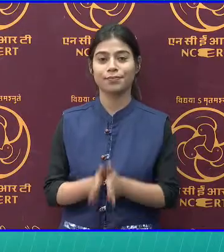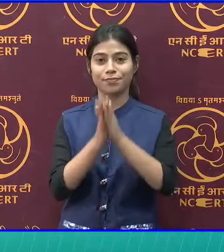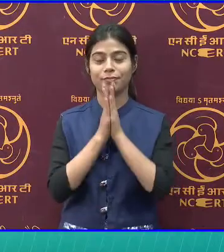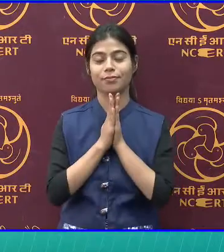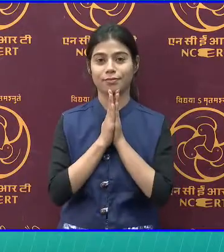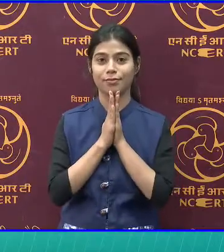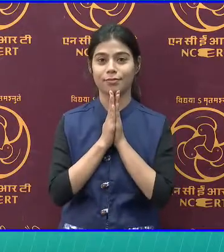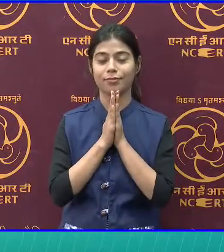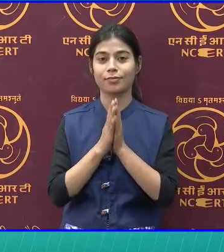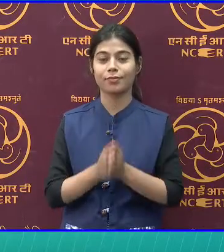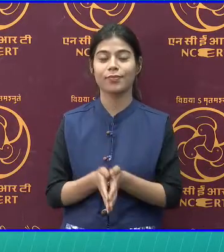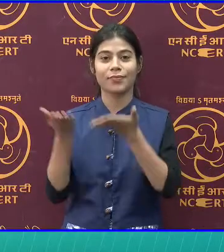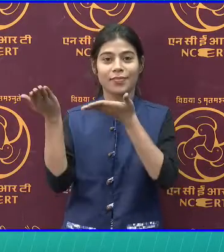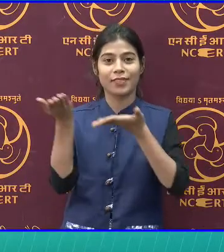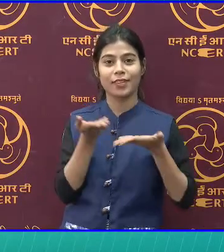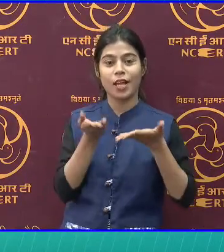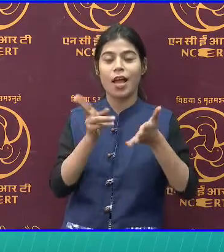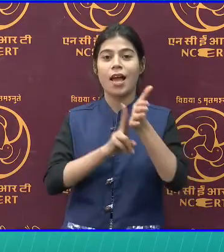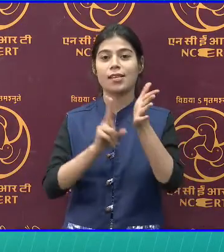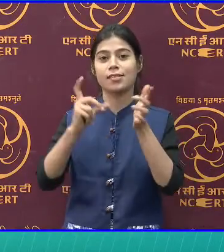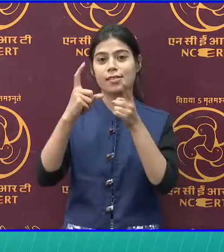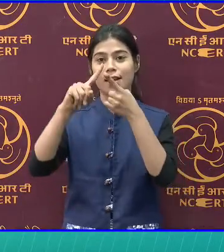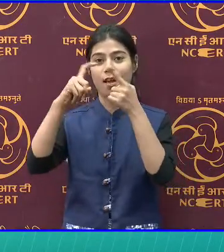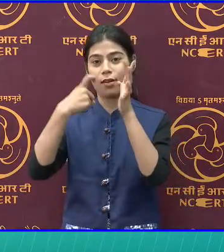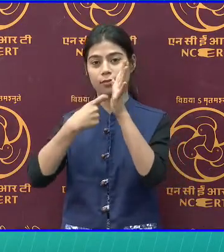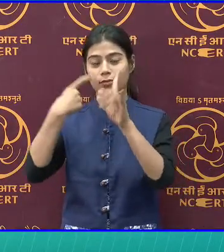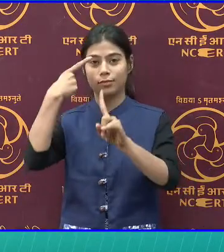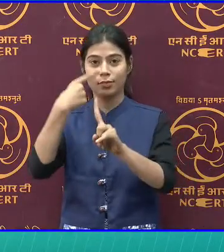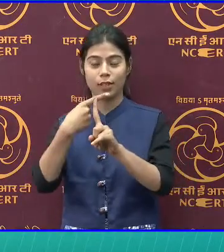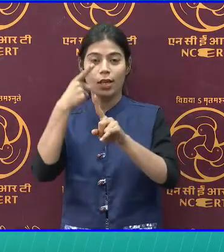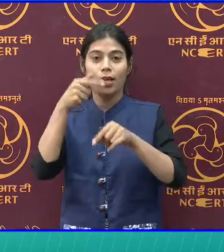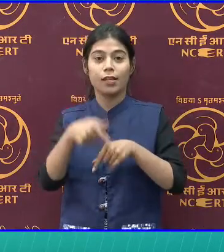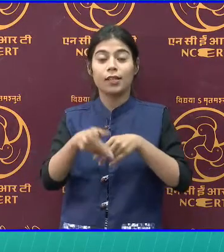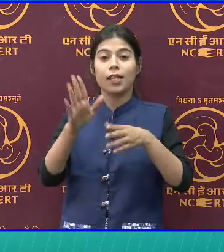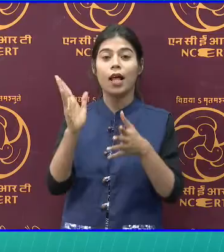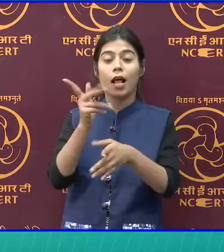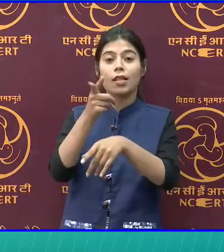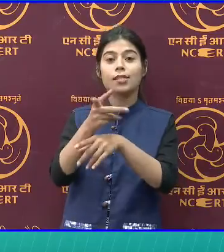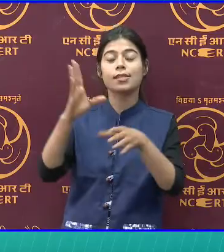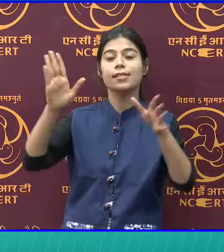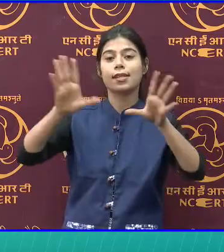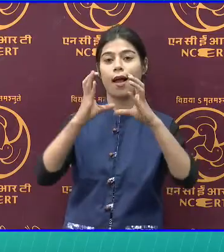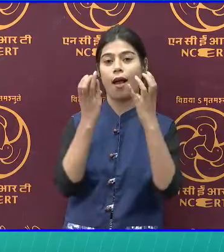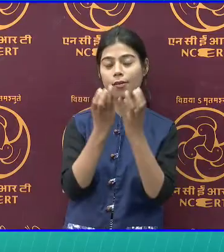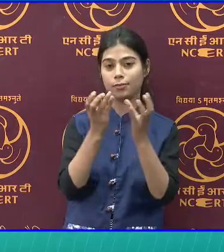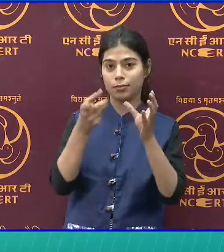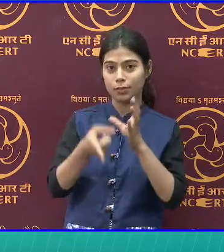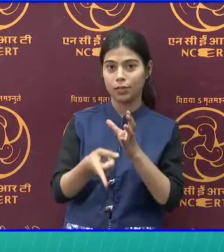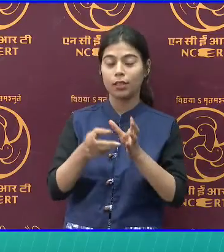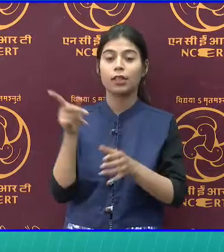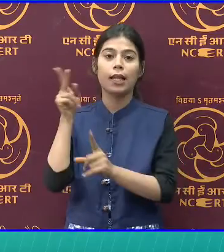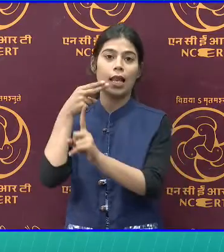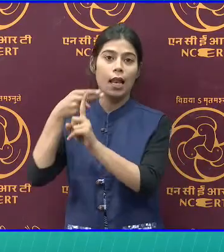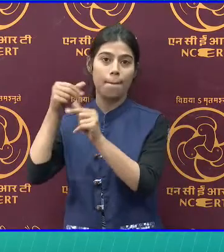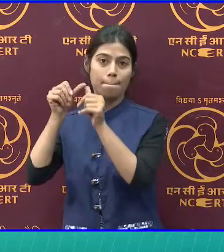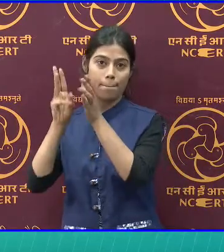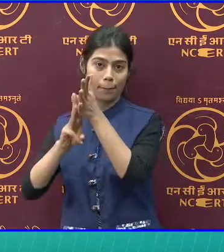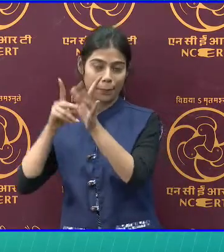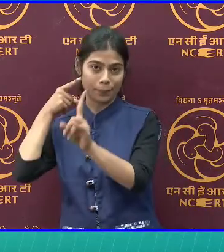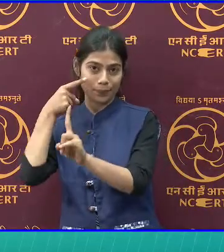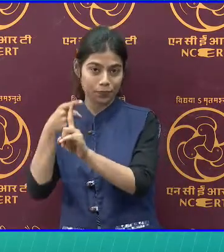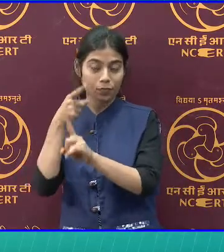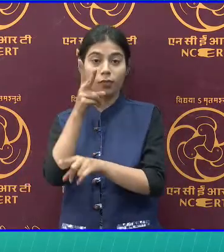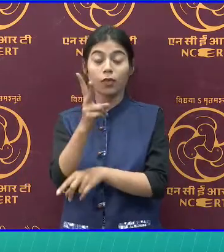Namaskar. Welcome to NCERT's live and interactive session. My name is Amit Ranjan and you are